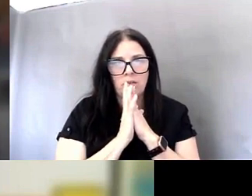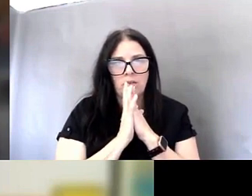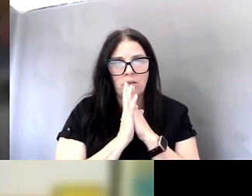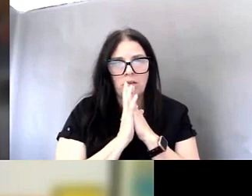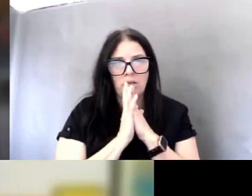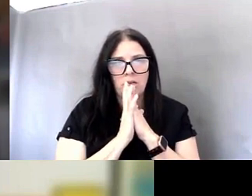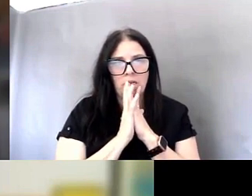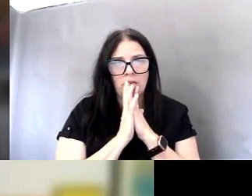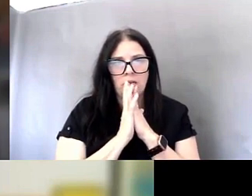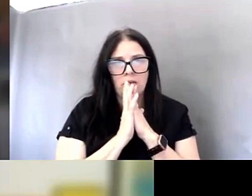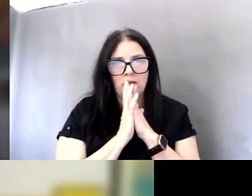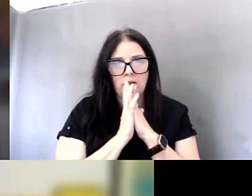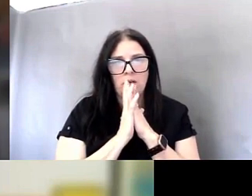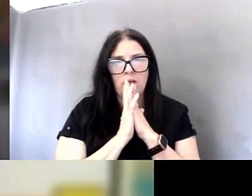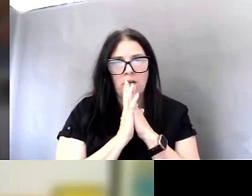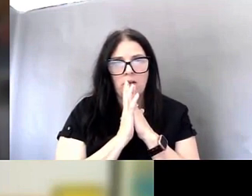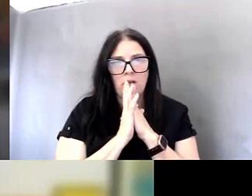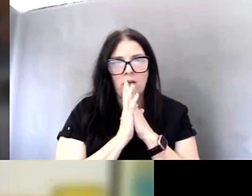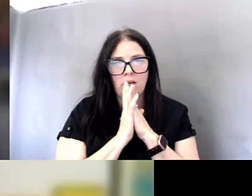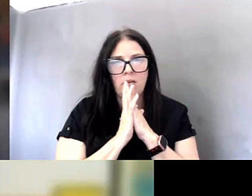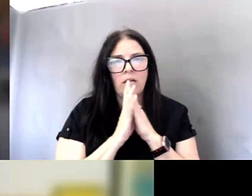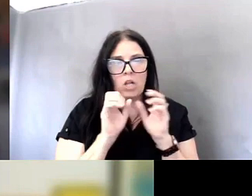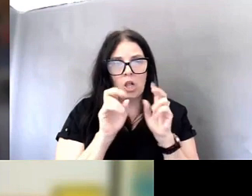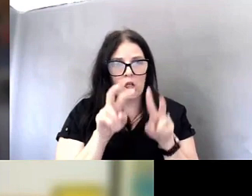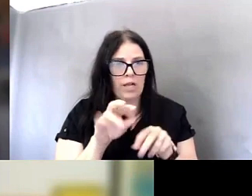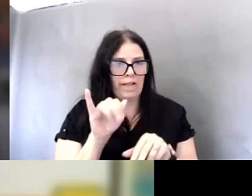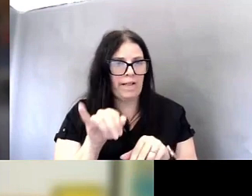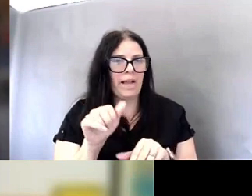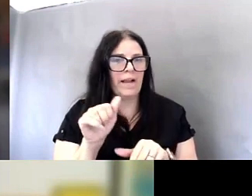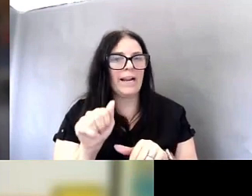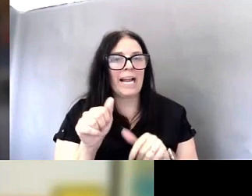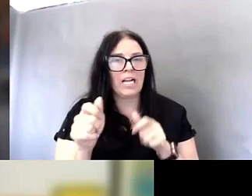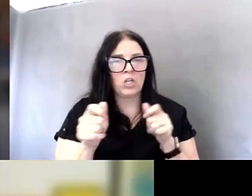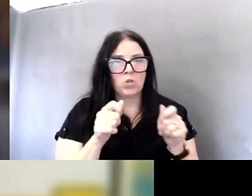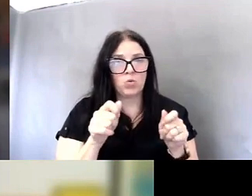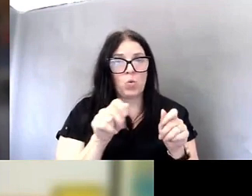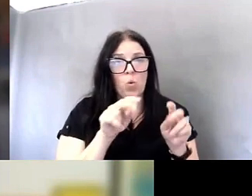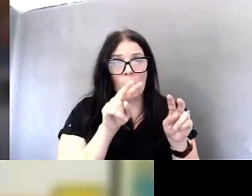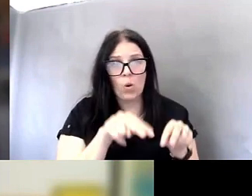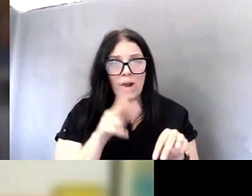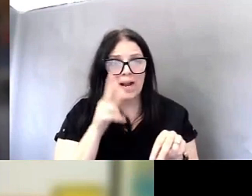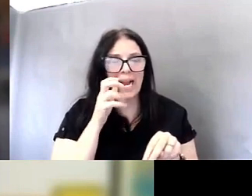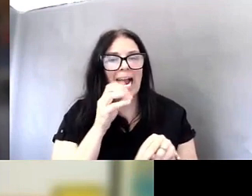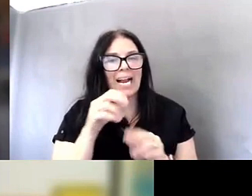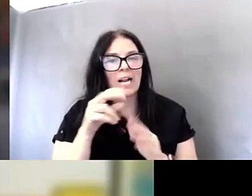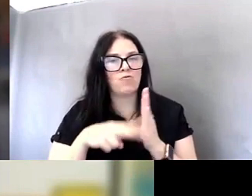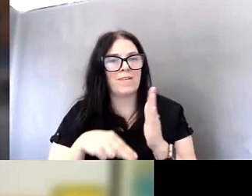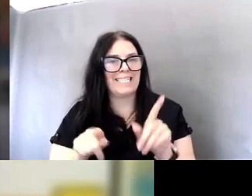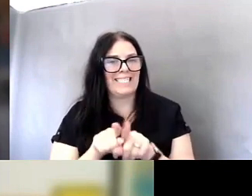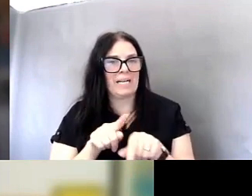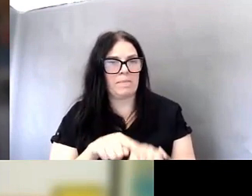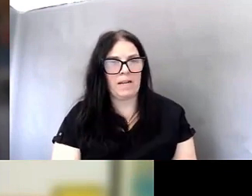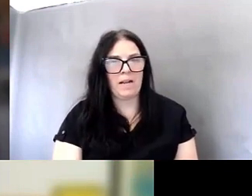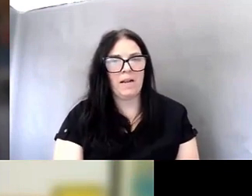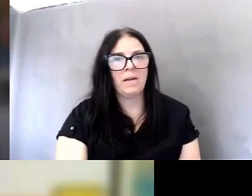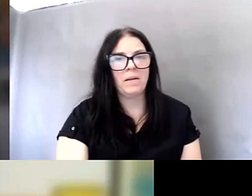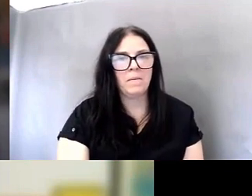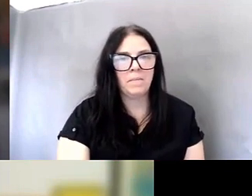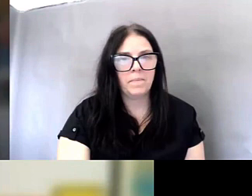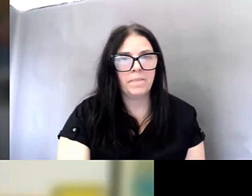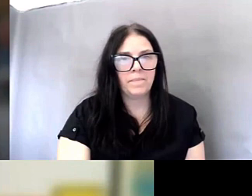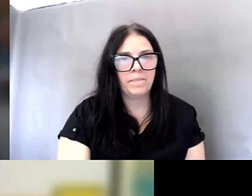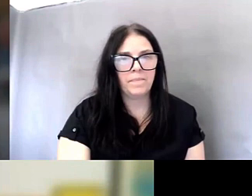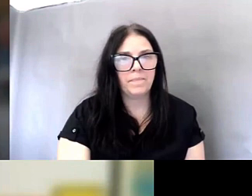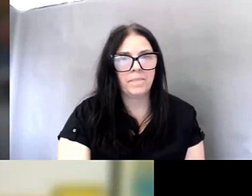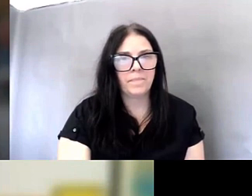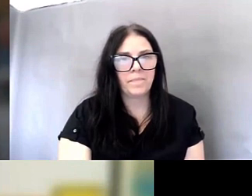look at that. You can control the audio and read at the same time. Wow. It's quite